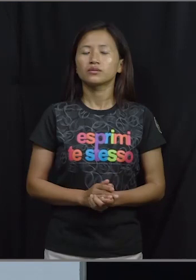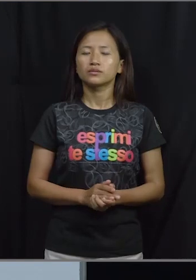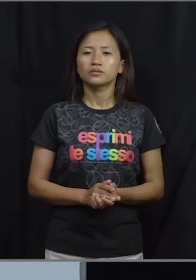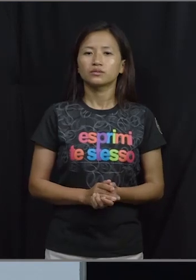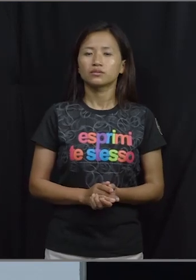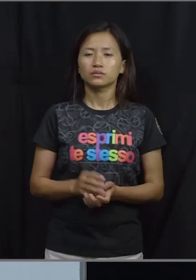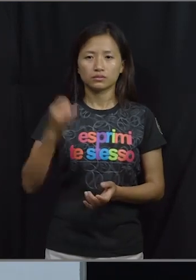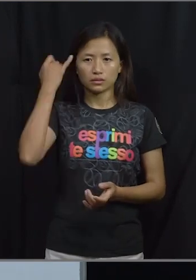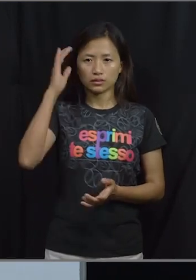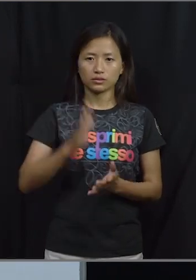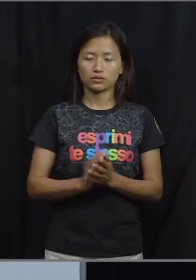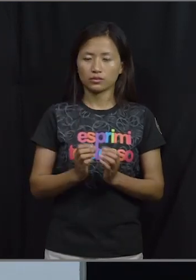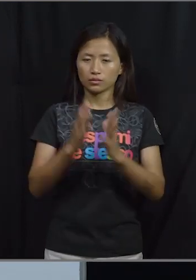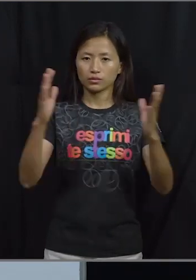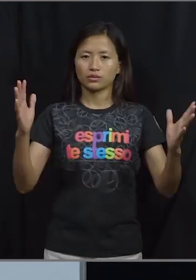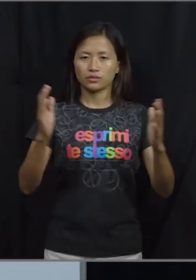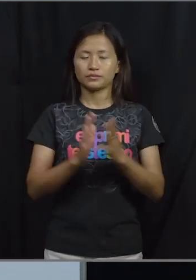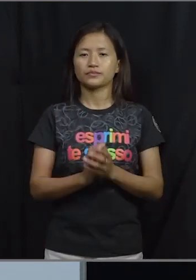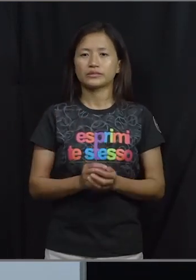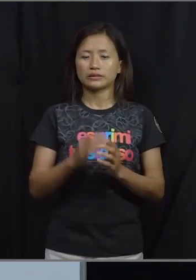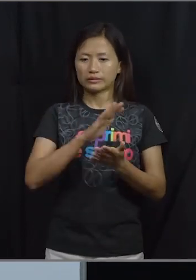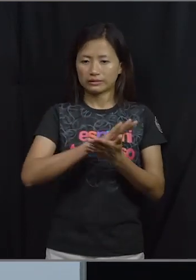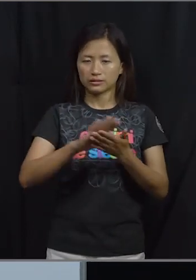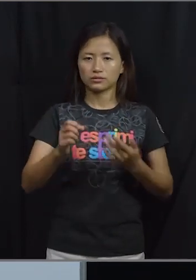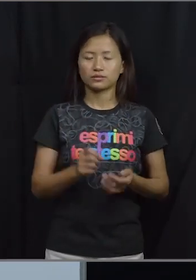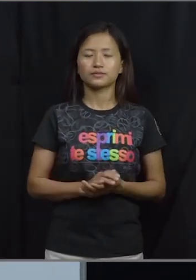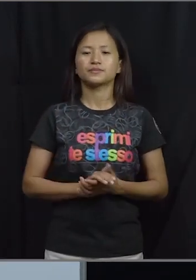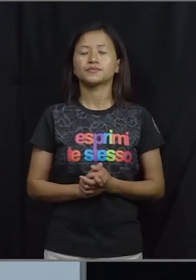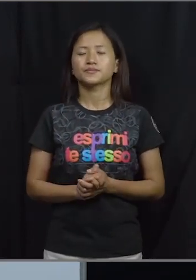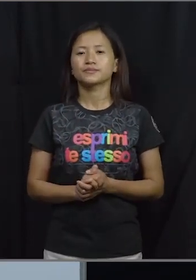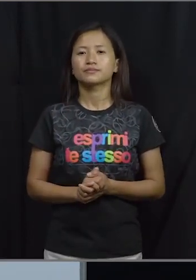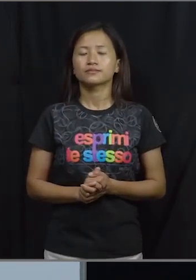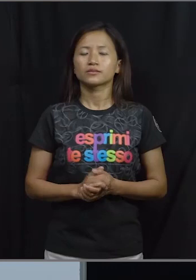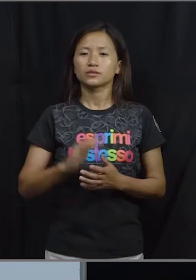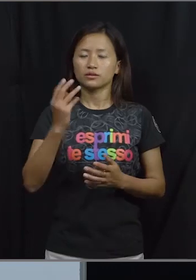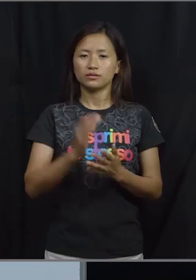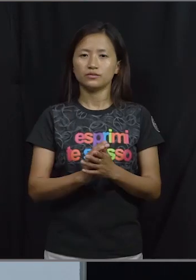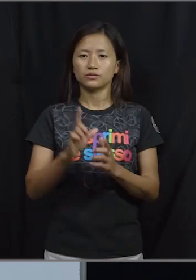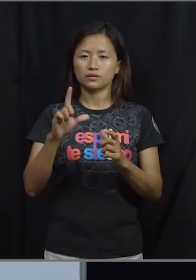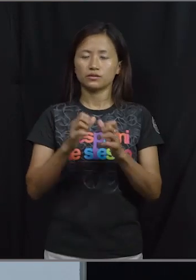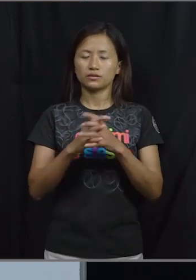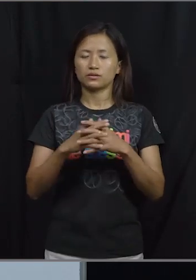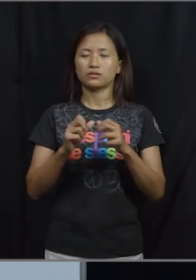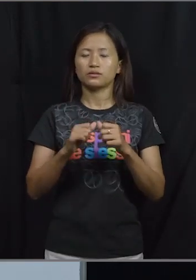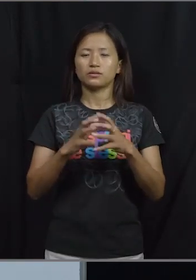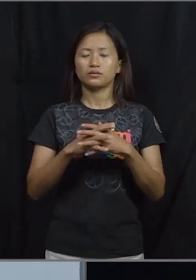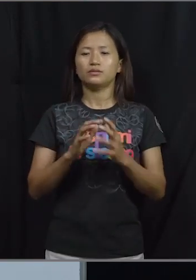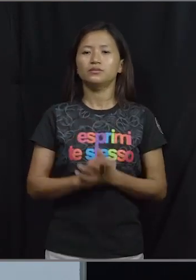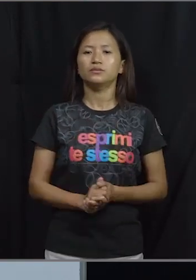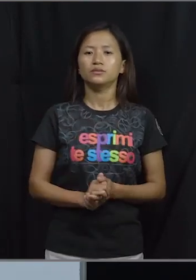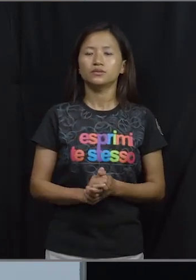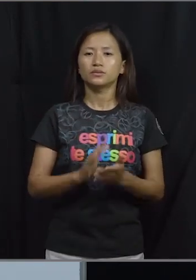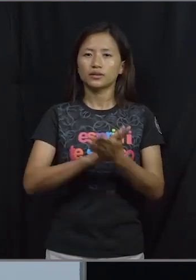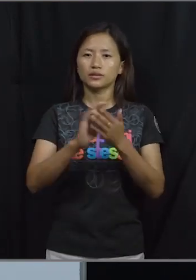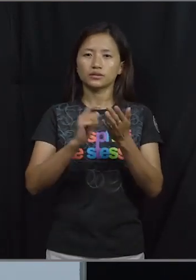then the ideas will become more clear to you. Okay, and what are some of the laws of hereditary? So the laws